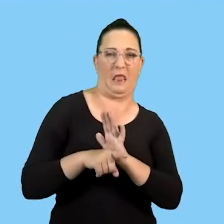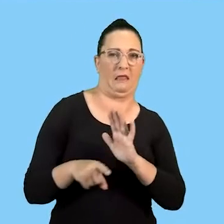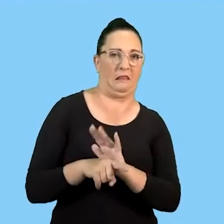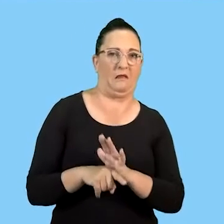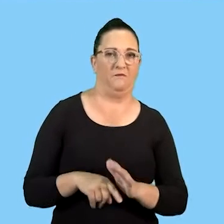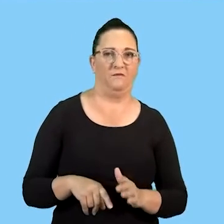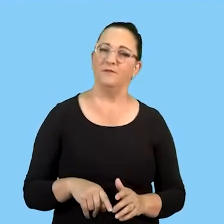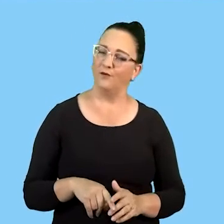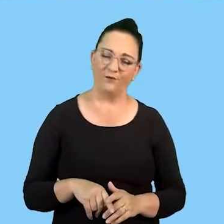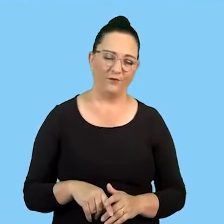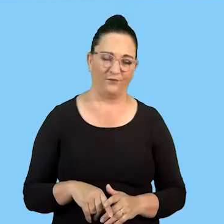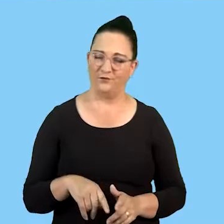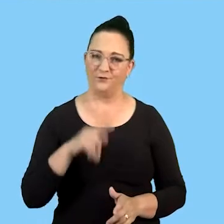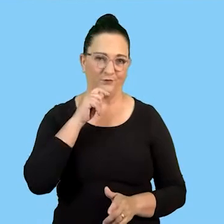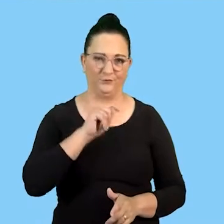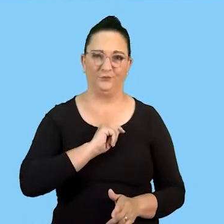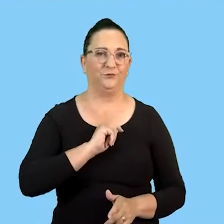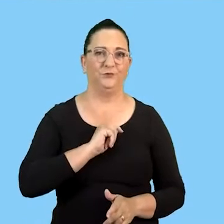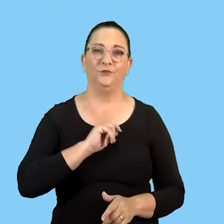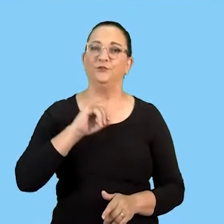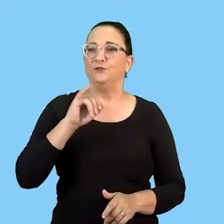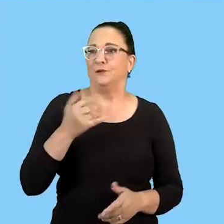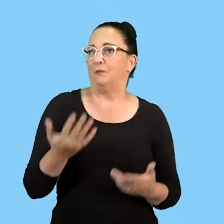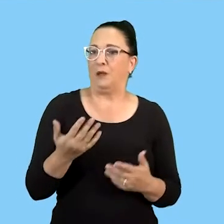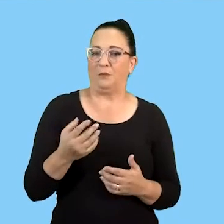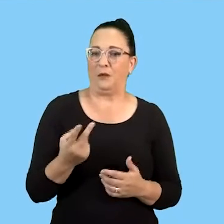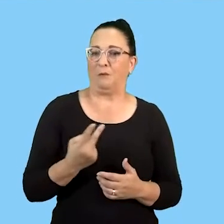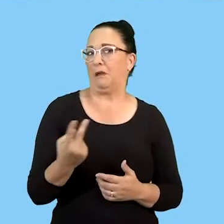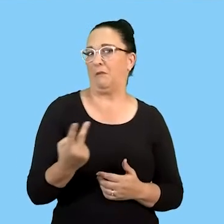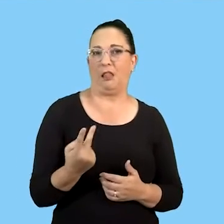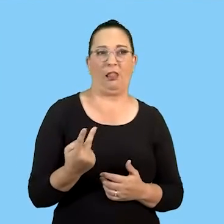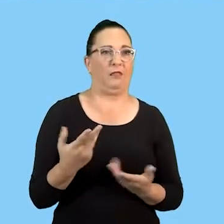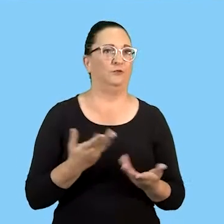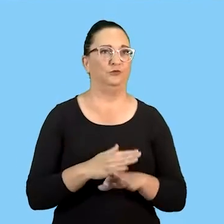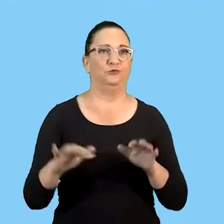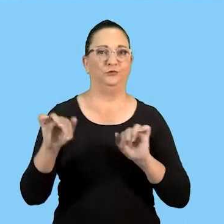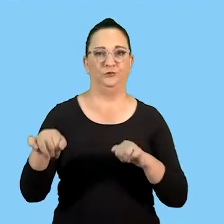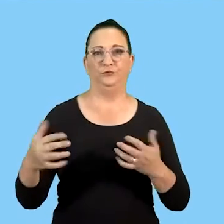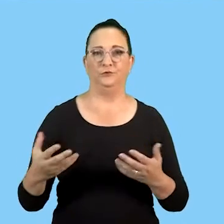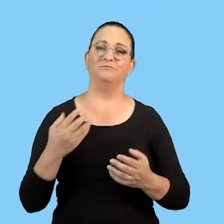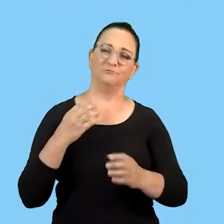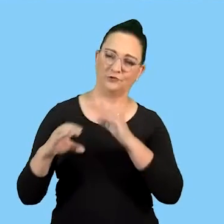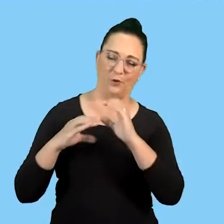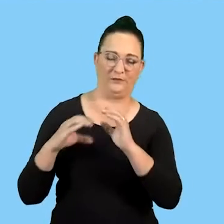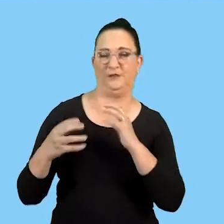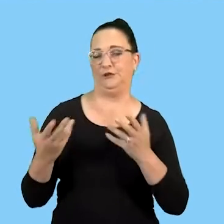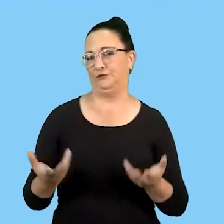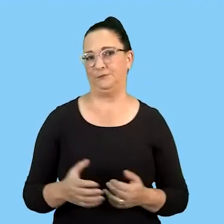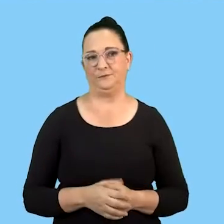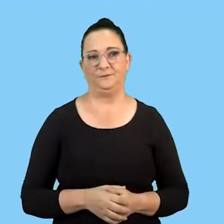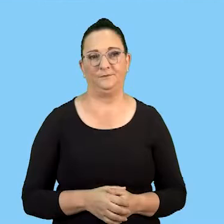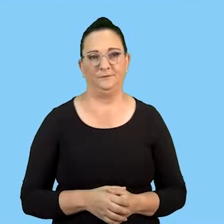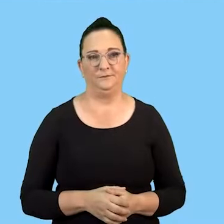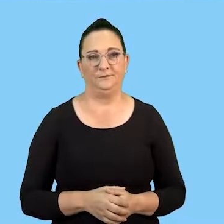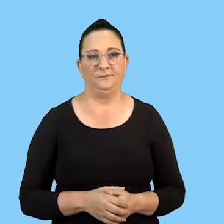thing, it means people are fighting. No, it does not mean people are fighting. It just shows that there is communication in the workplace. So it's